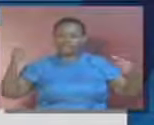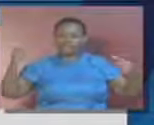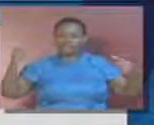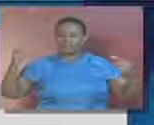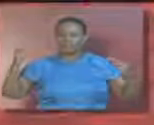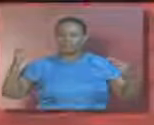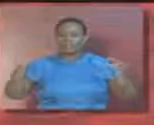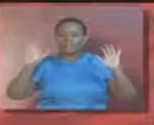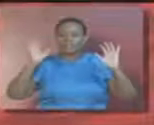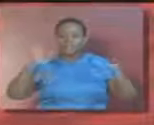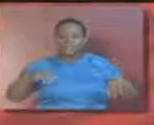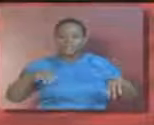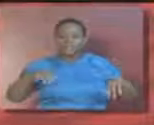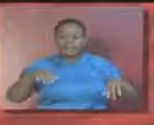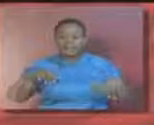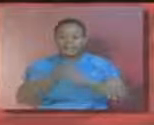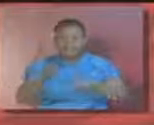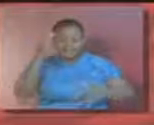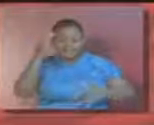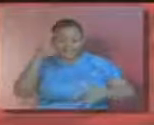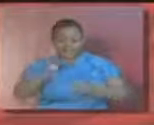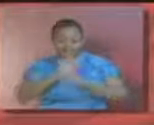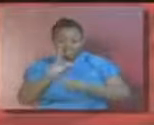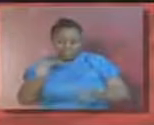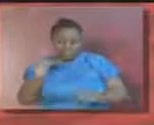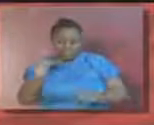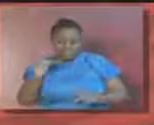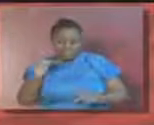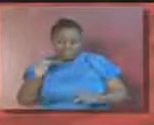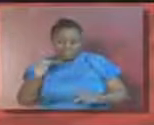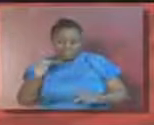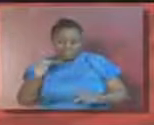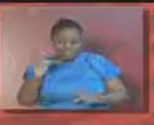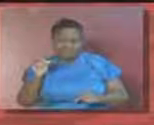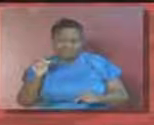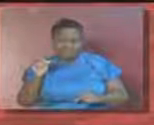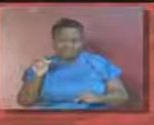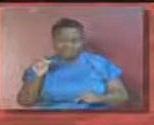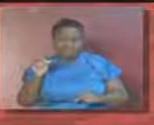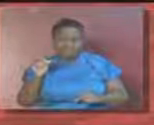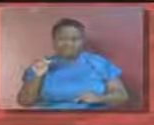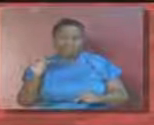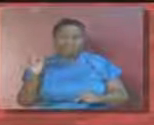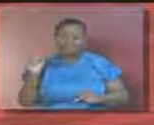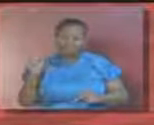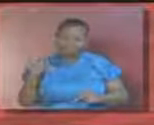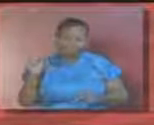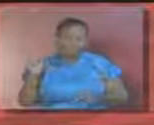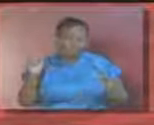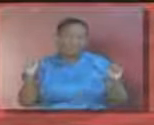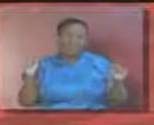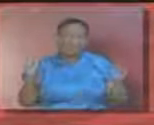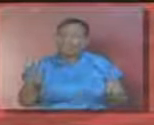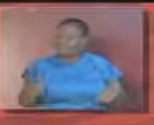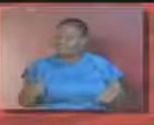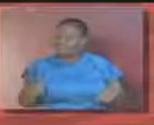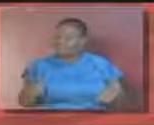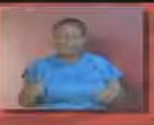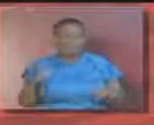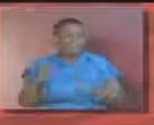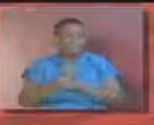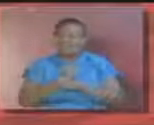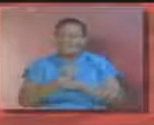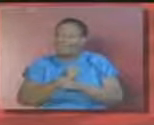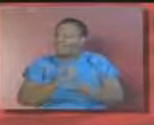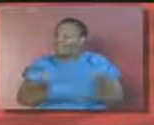vaccine? Yes, you can get the COVID-19 vaccine even if you have mild allergies. Now, there are